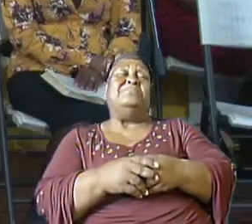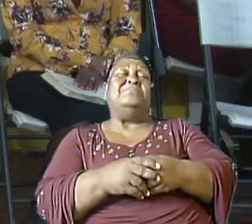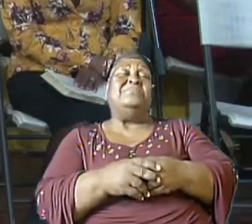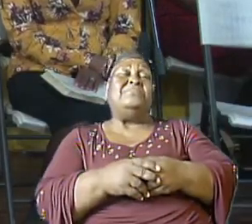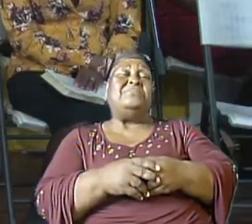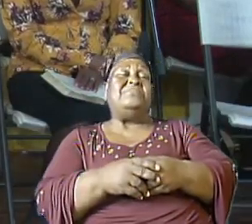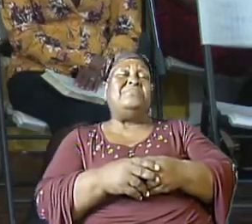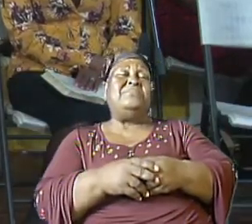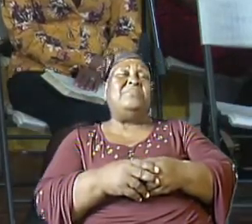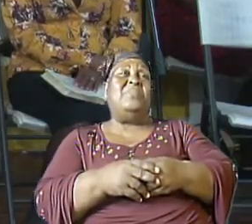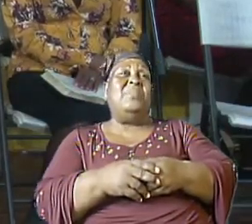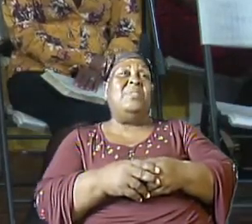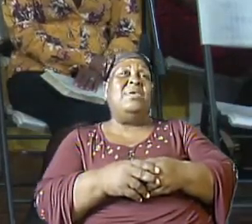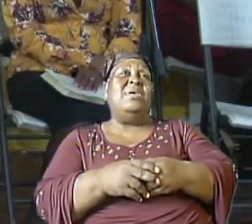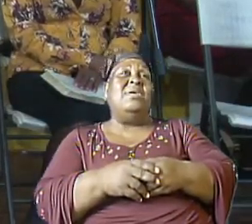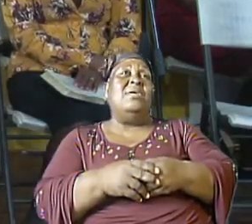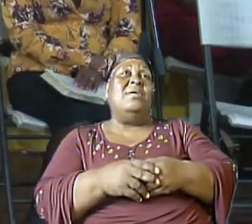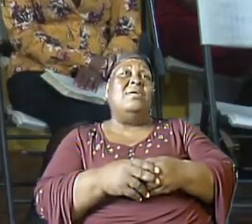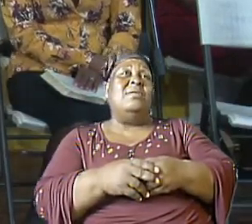Hallelujah.